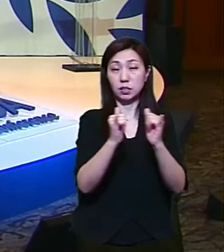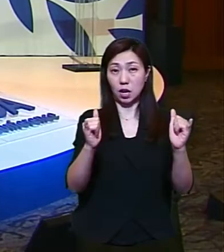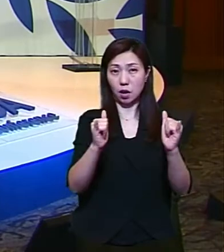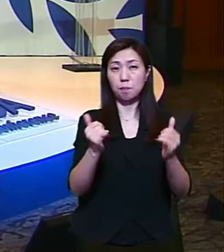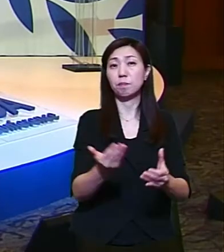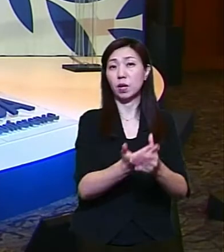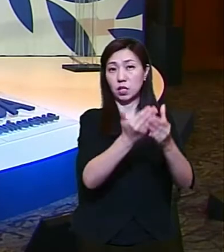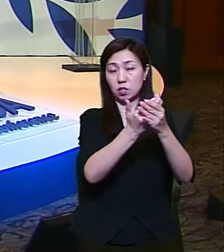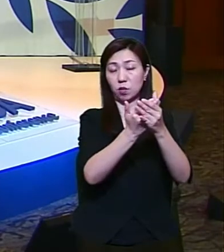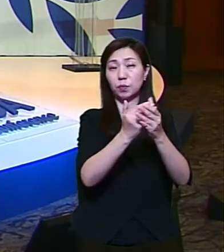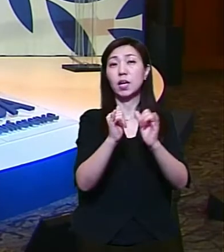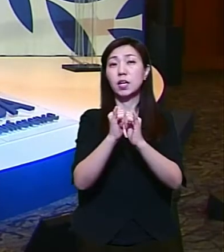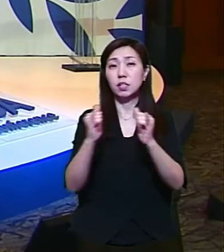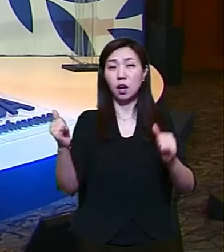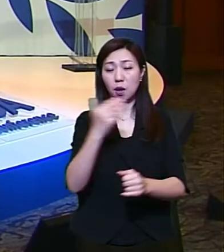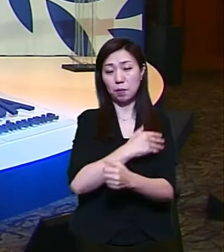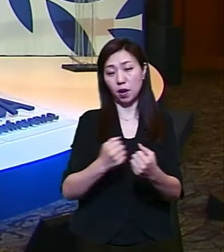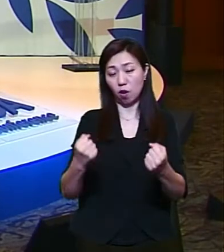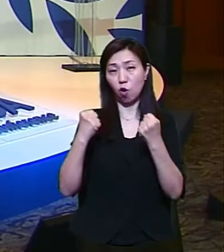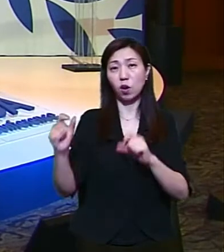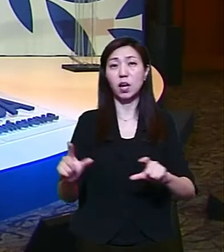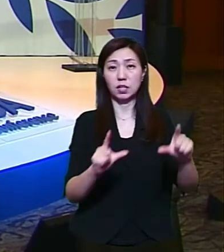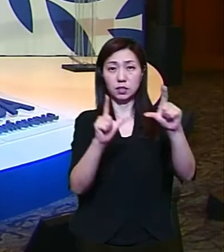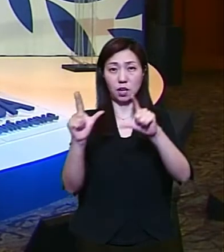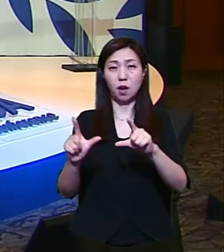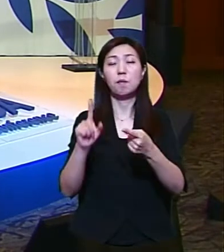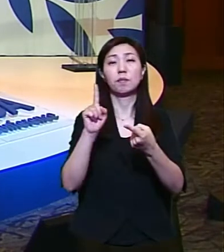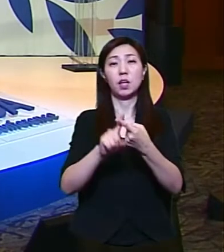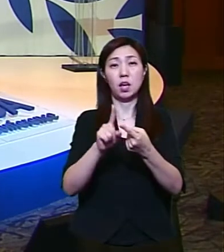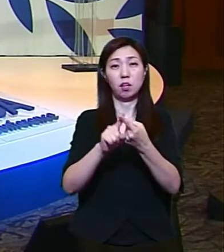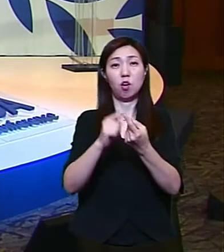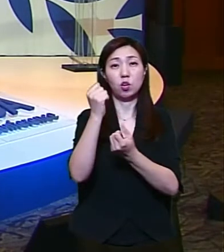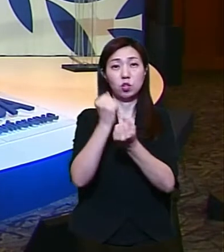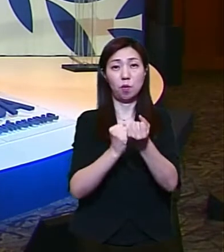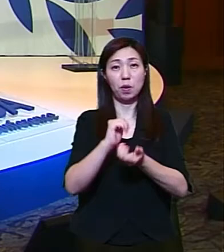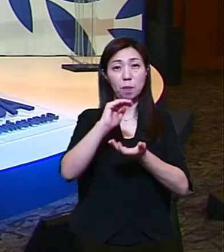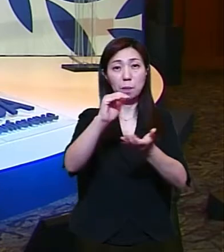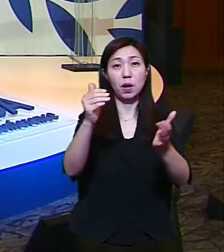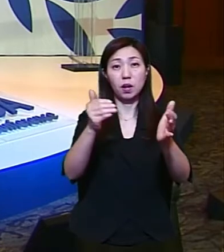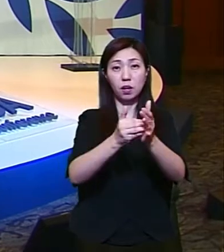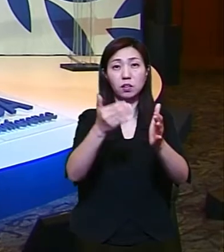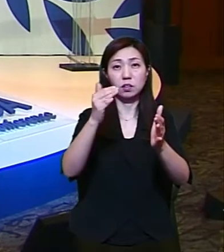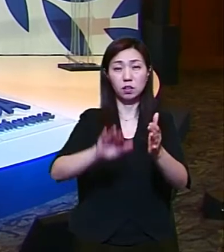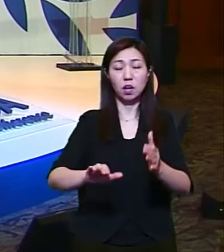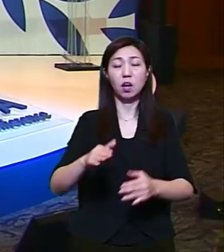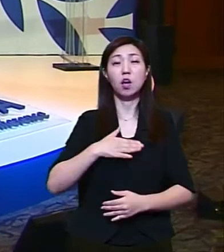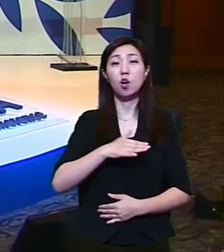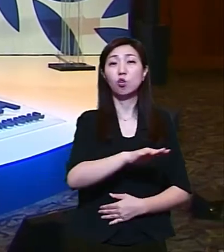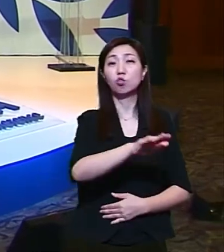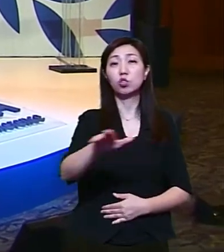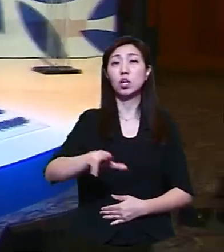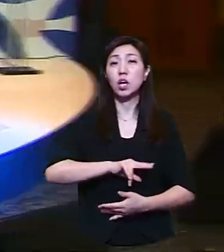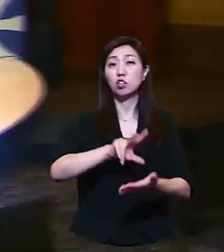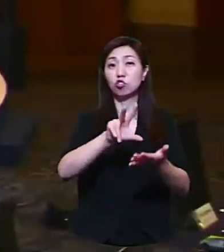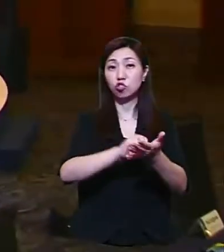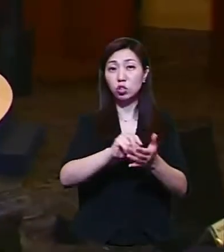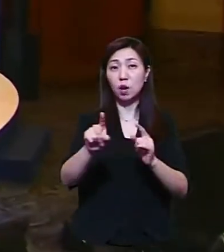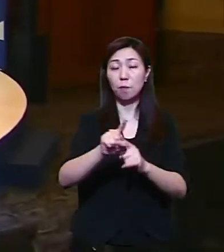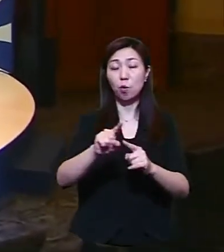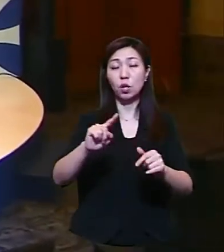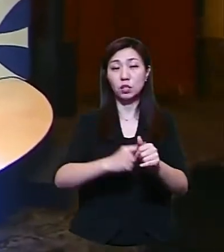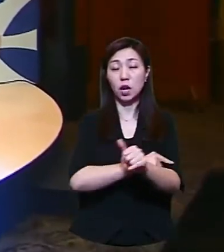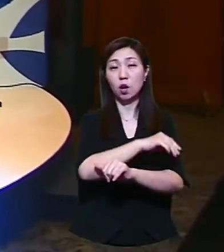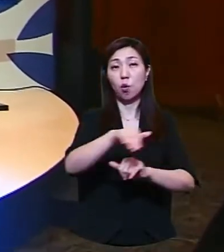So to recover, our theme is how to achieve a greener recovery, right? That's the theme of